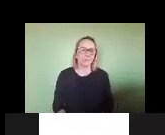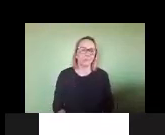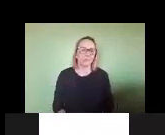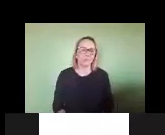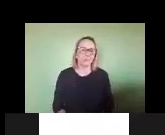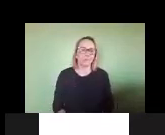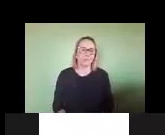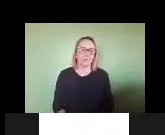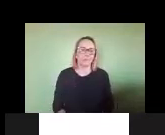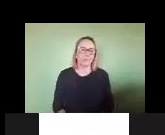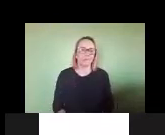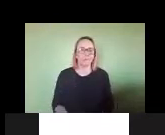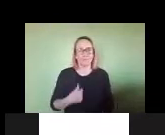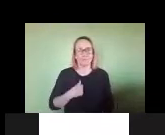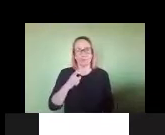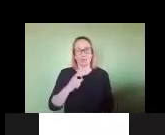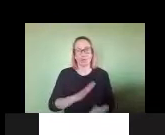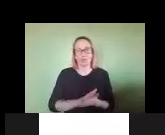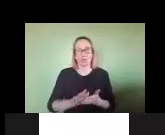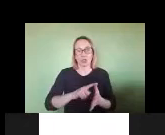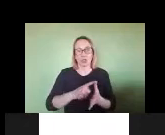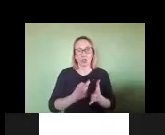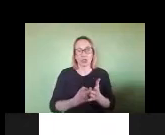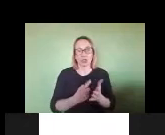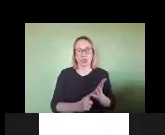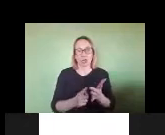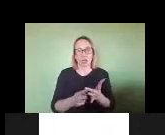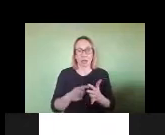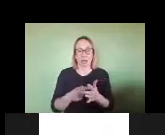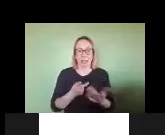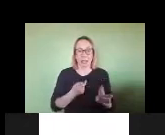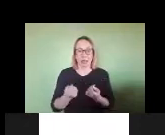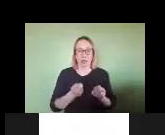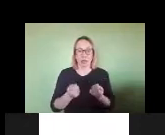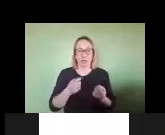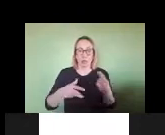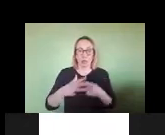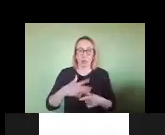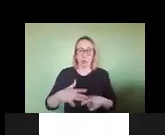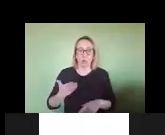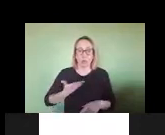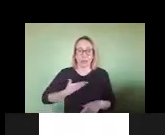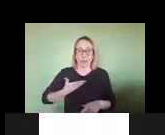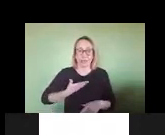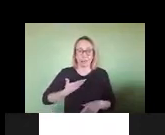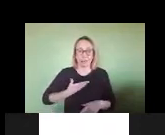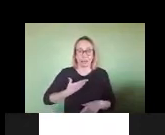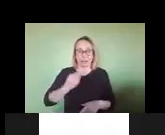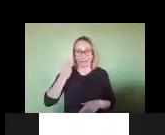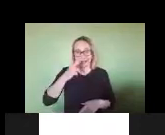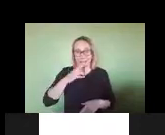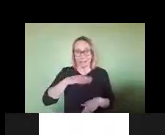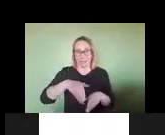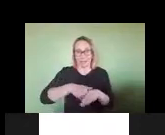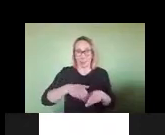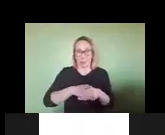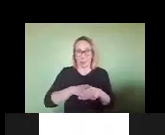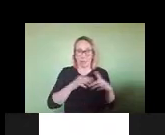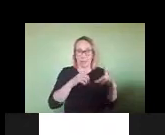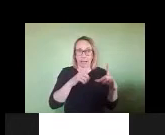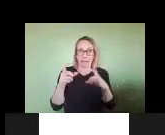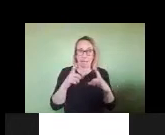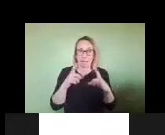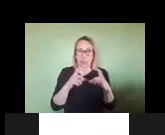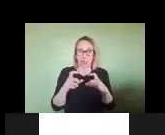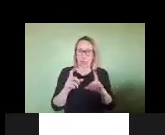as I said, I'm Charlie, and I run a social enterprise called Inclusive Images, and we were set up to give a voice